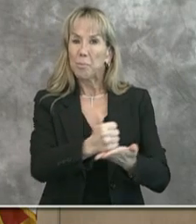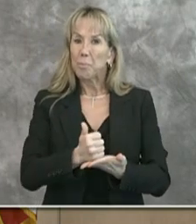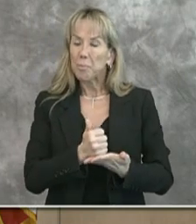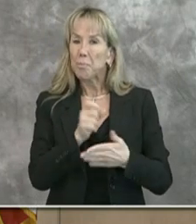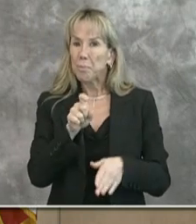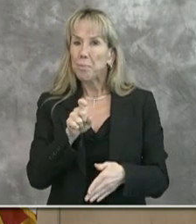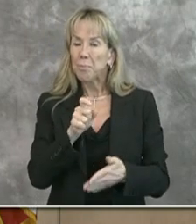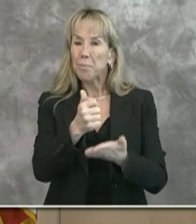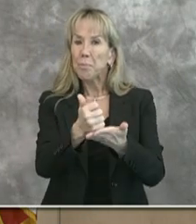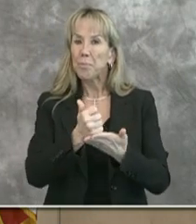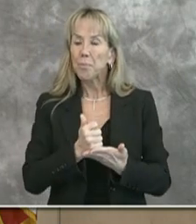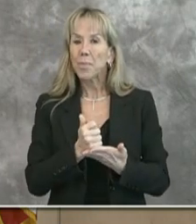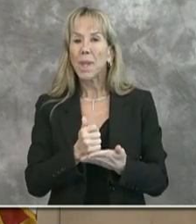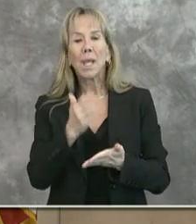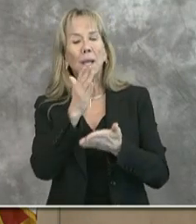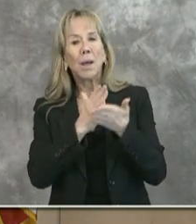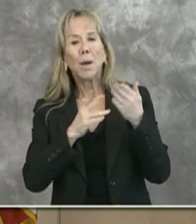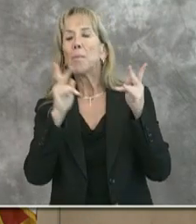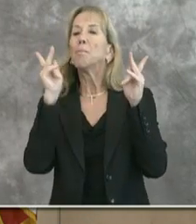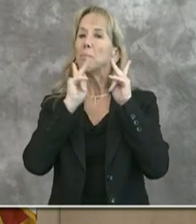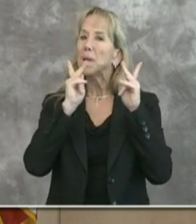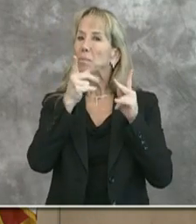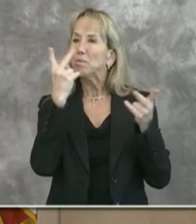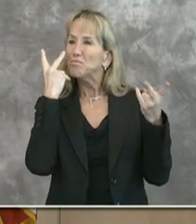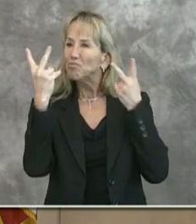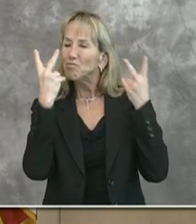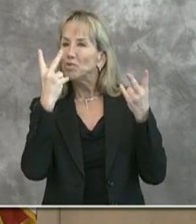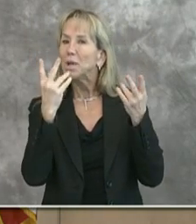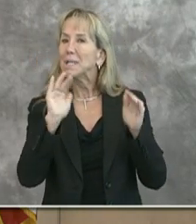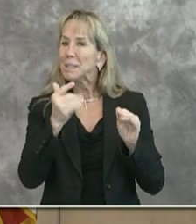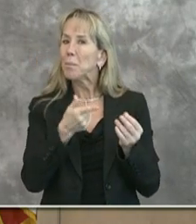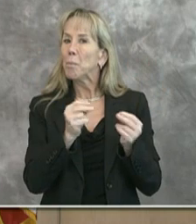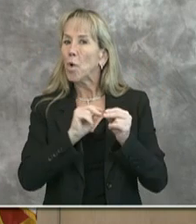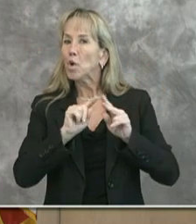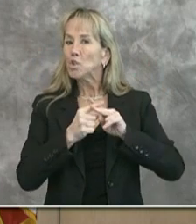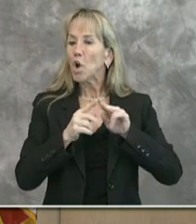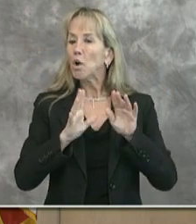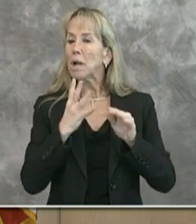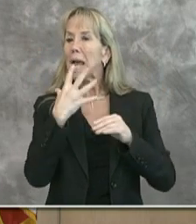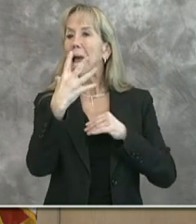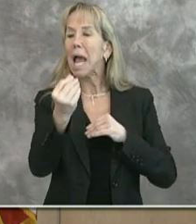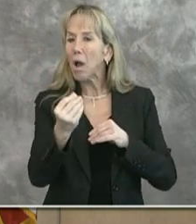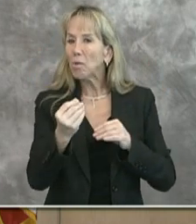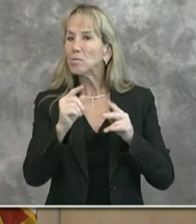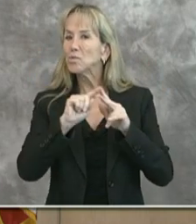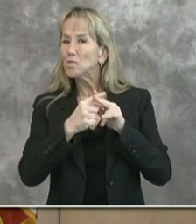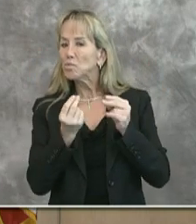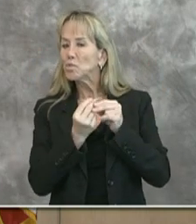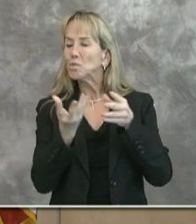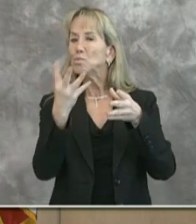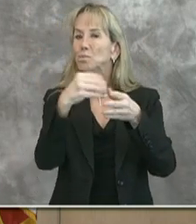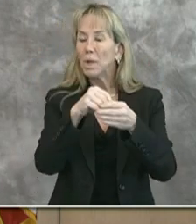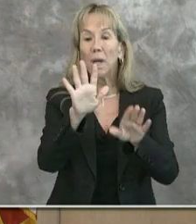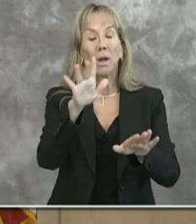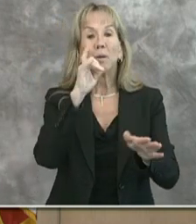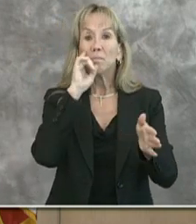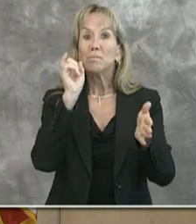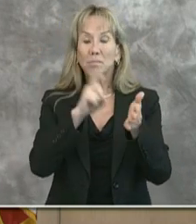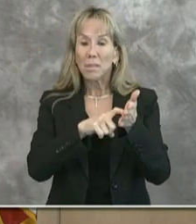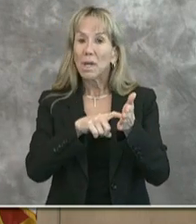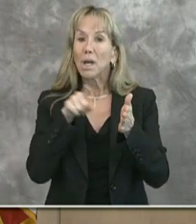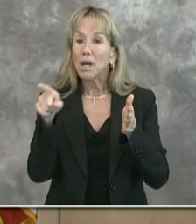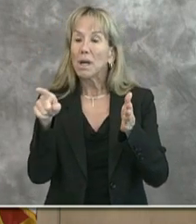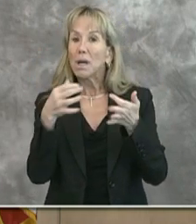it seems like some folks are out a little bit more and doing a little bit more. And while we fully recognize the need for essential jobs